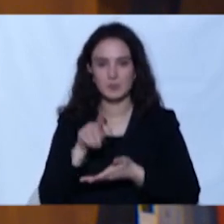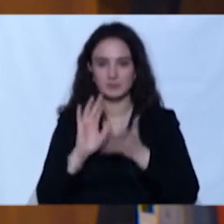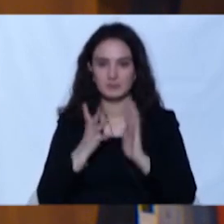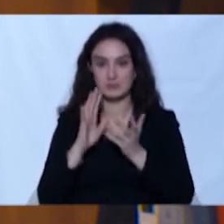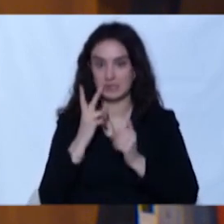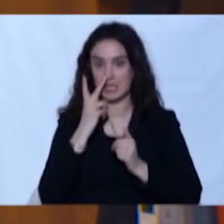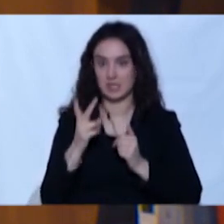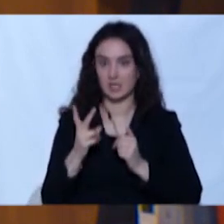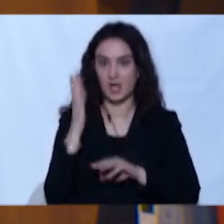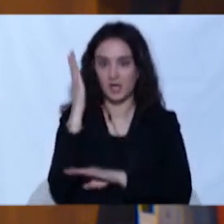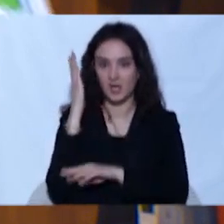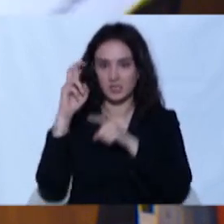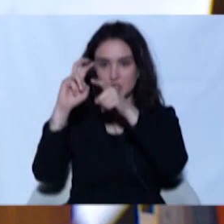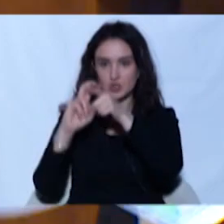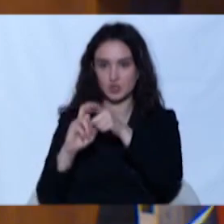owl in the tree.